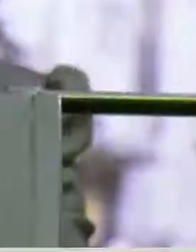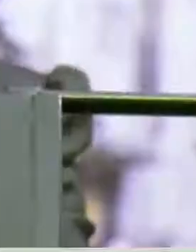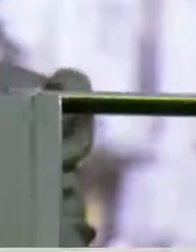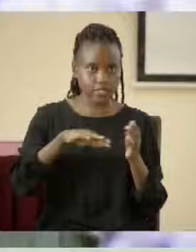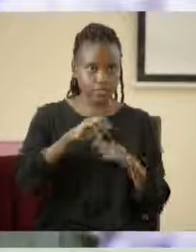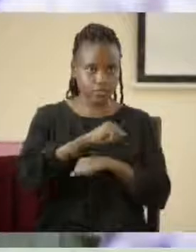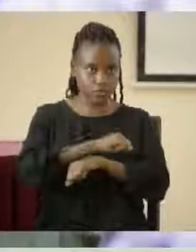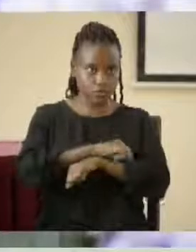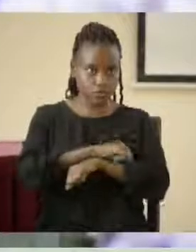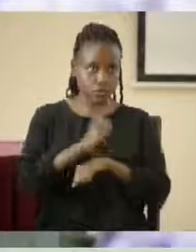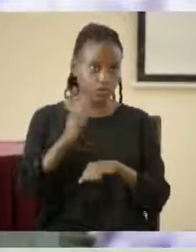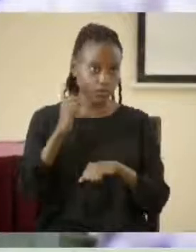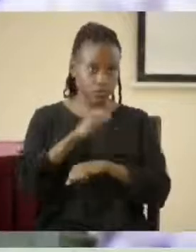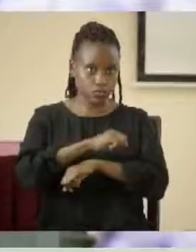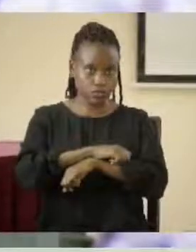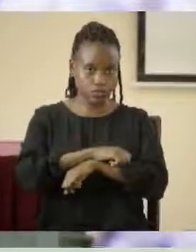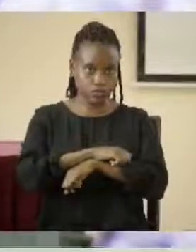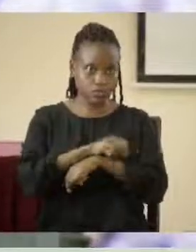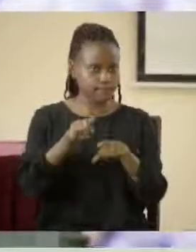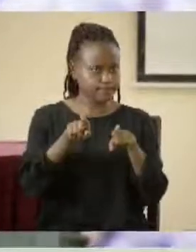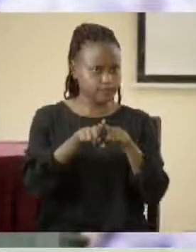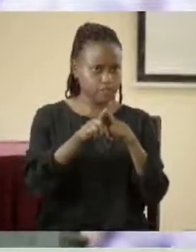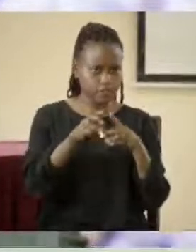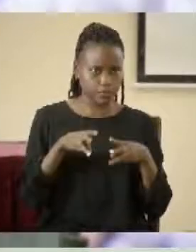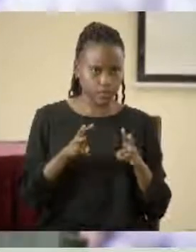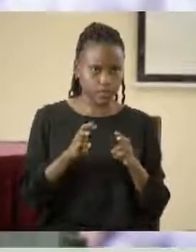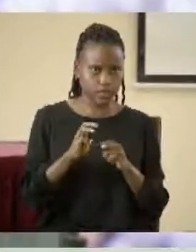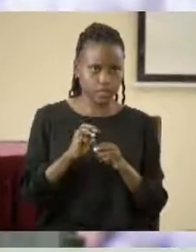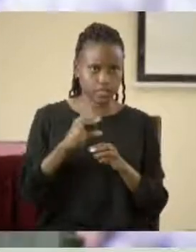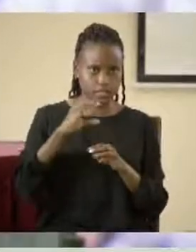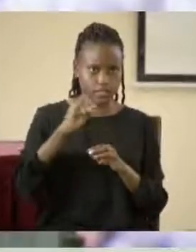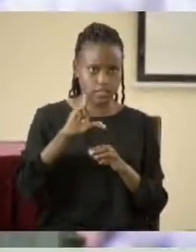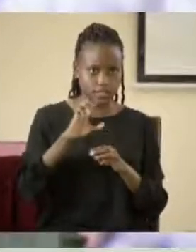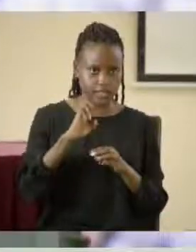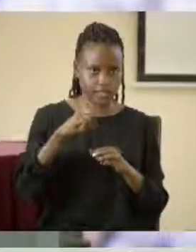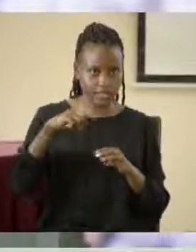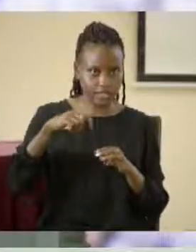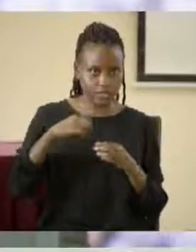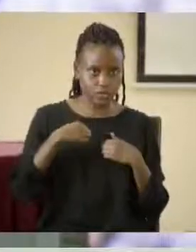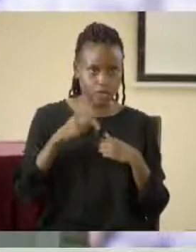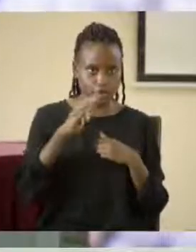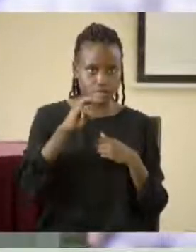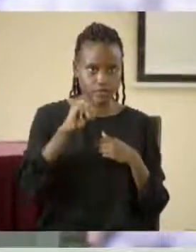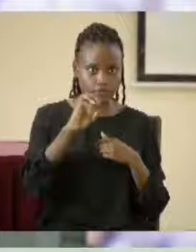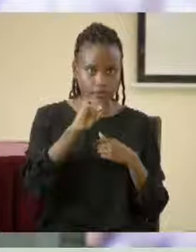the same way that CLE requires us to have moot court